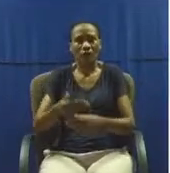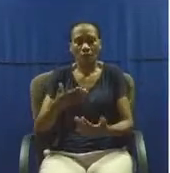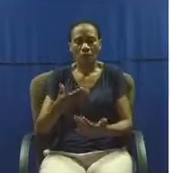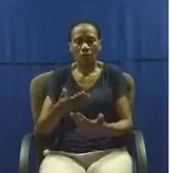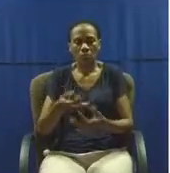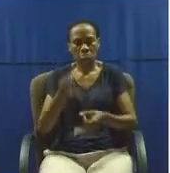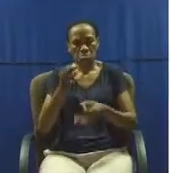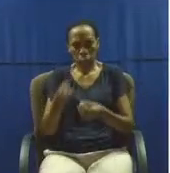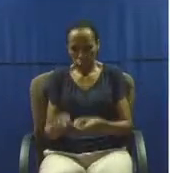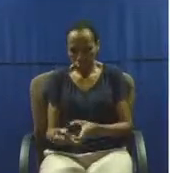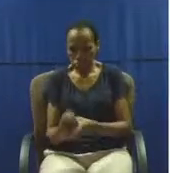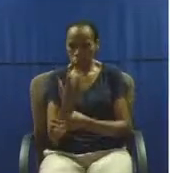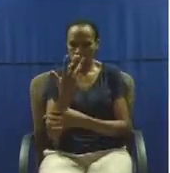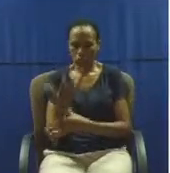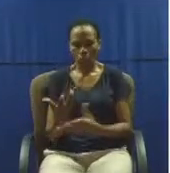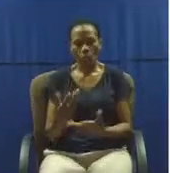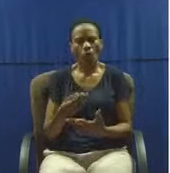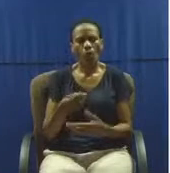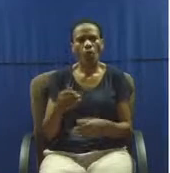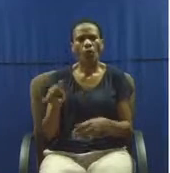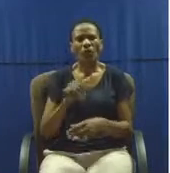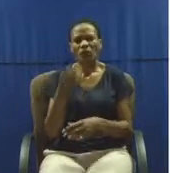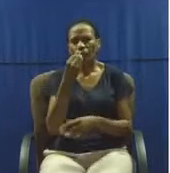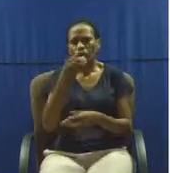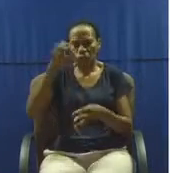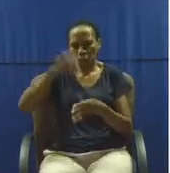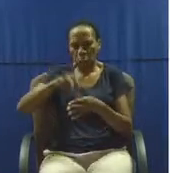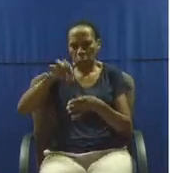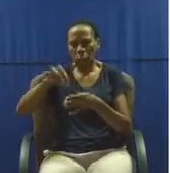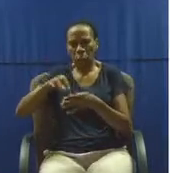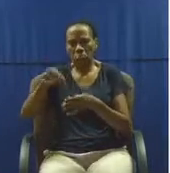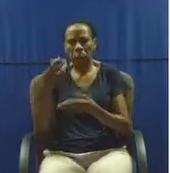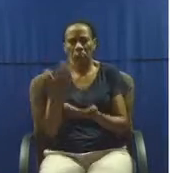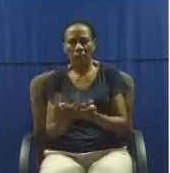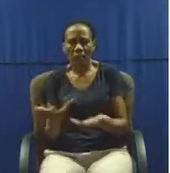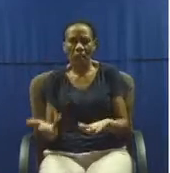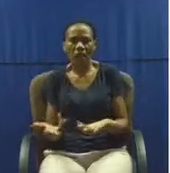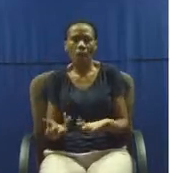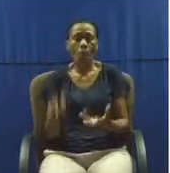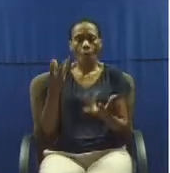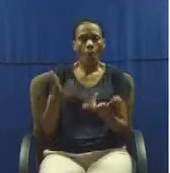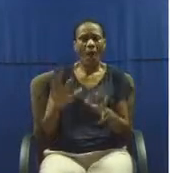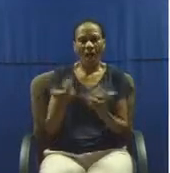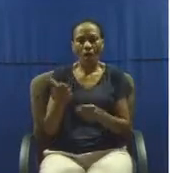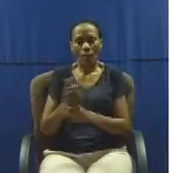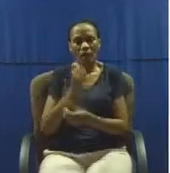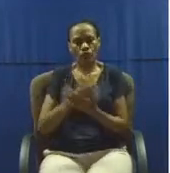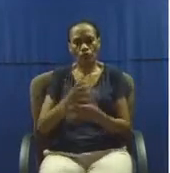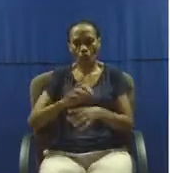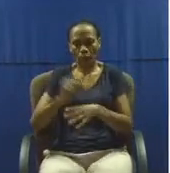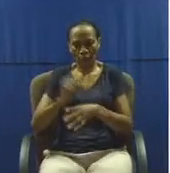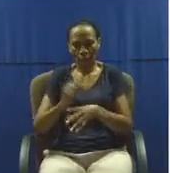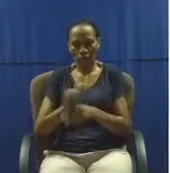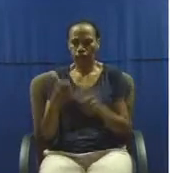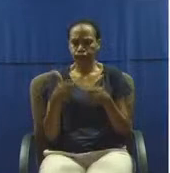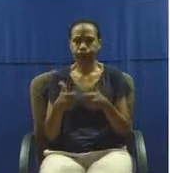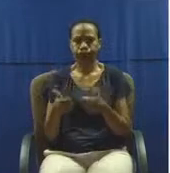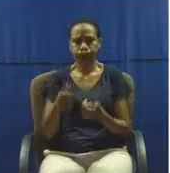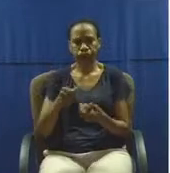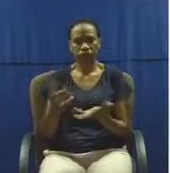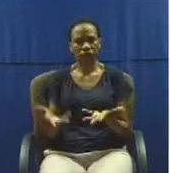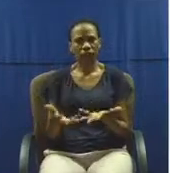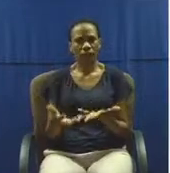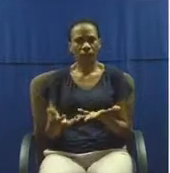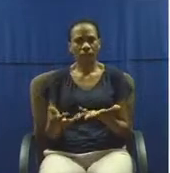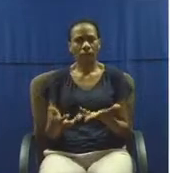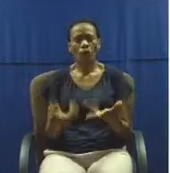in particular soil and what you need to input in terms of fertilizer and so forth in the soil. And this is being